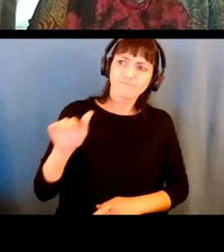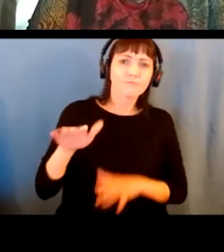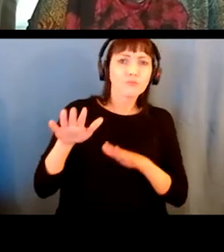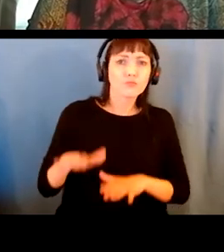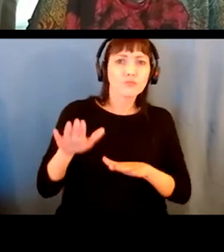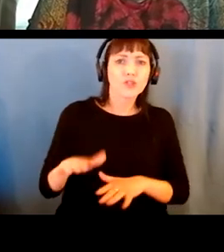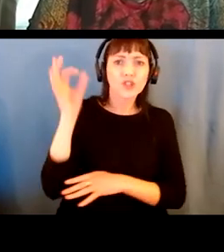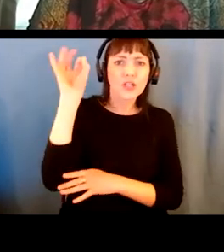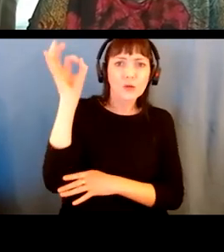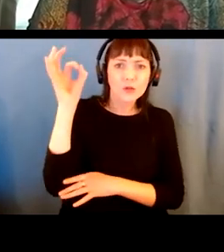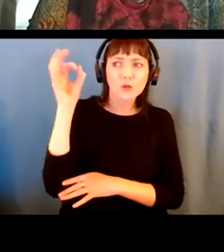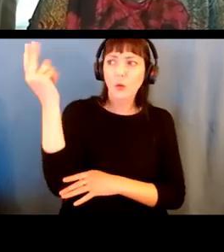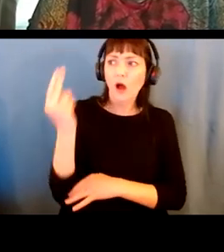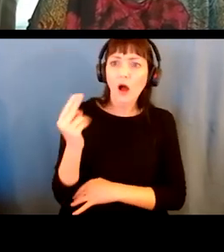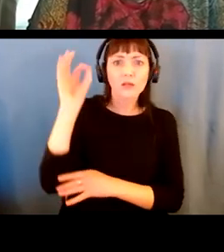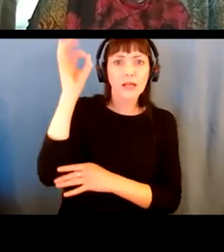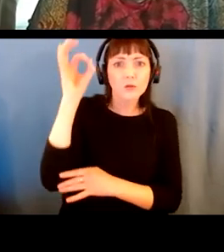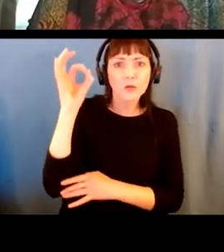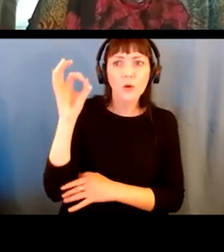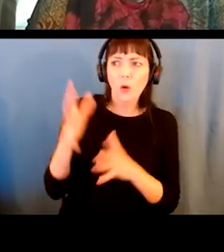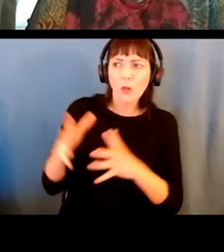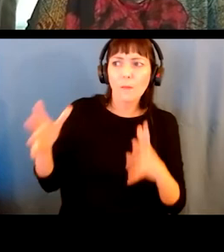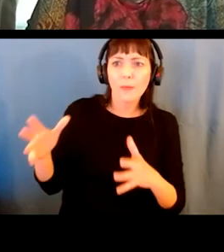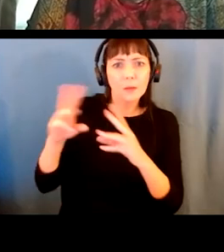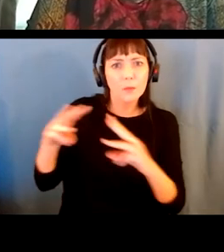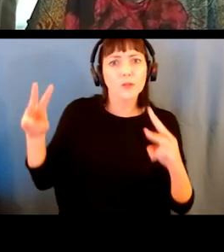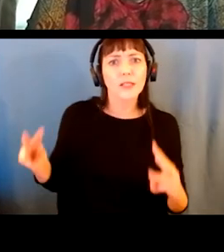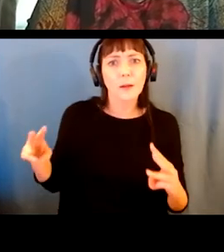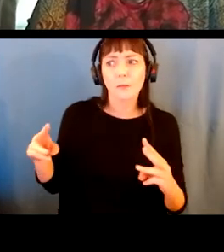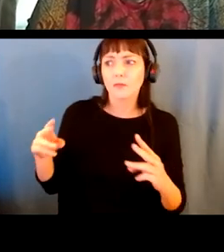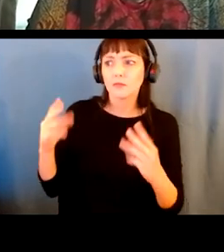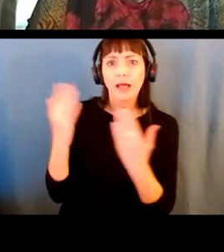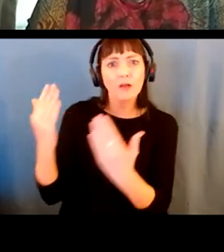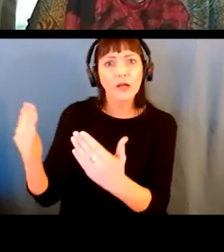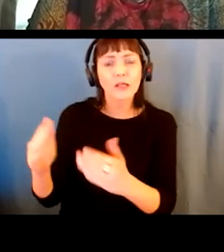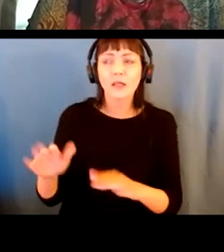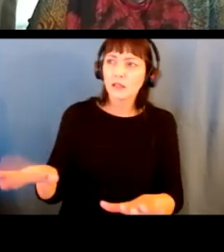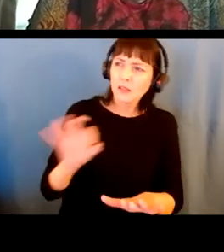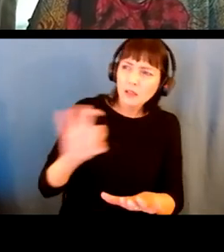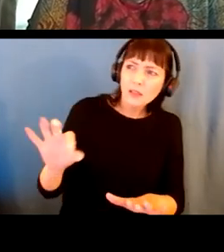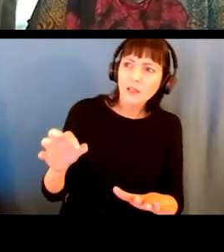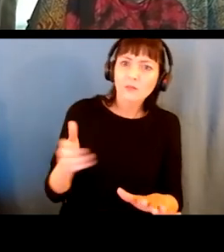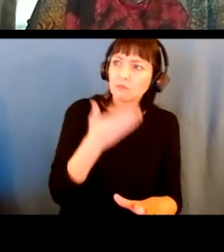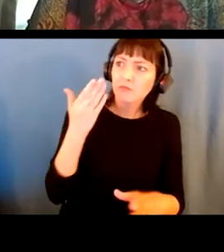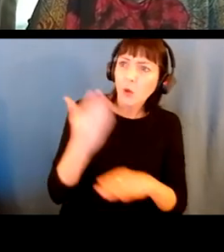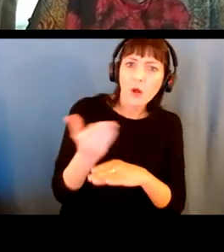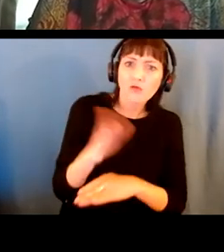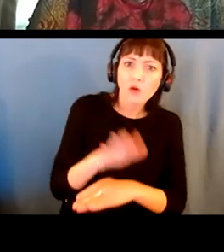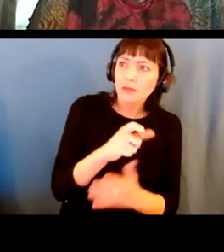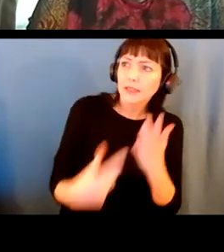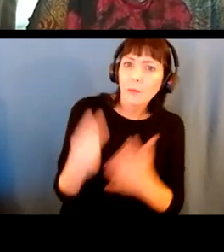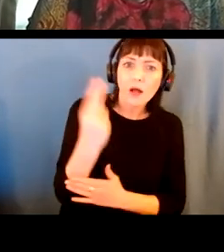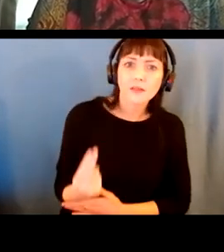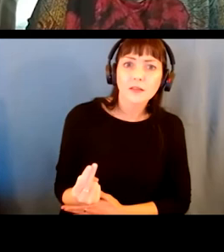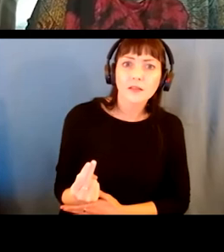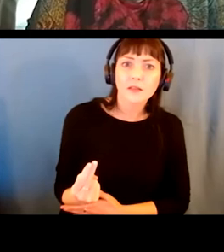the Arts Council or the big institutions, you know, why have you not acquired work by disabled artists? You